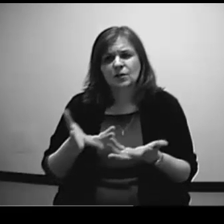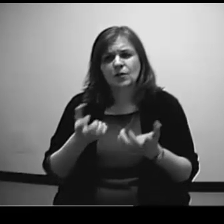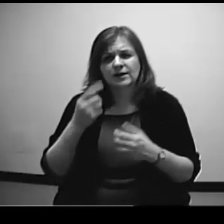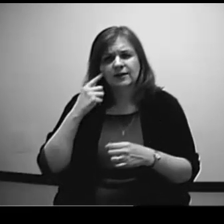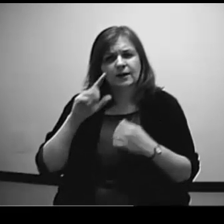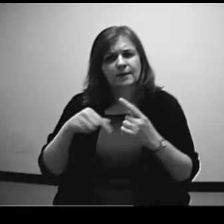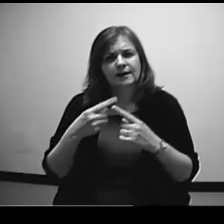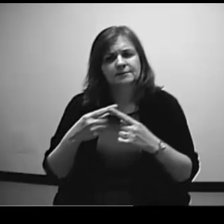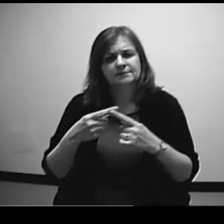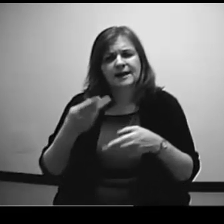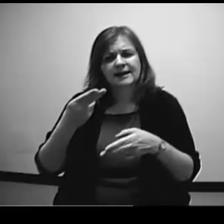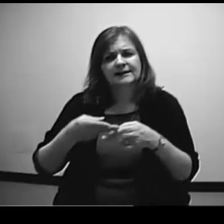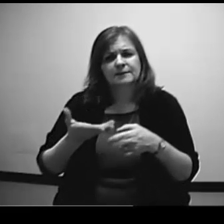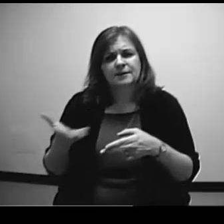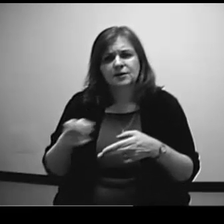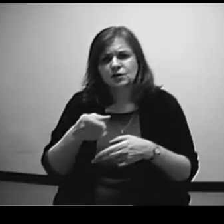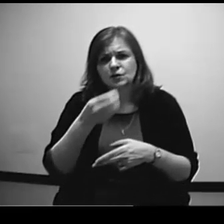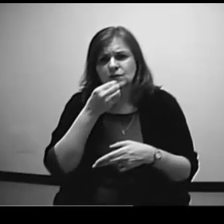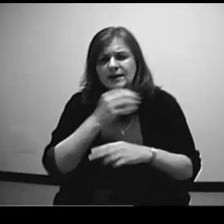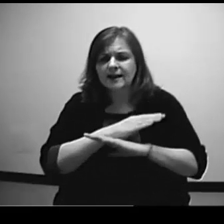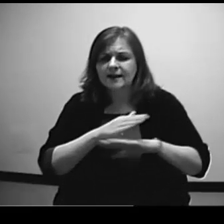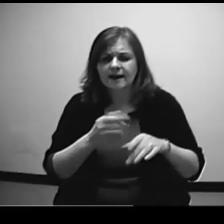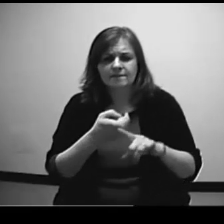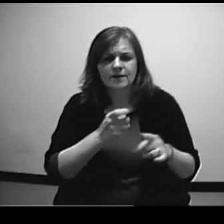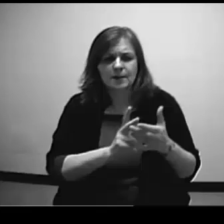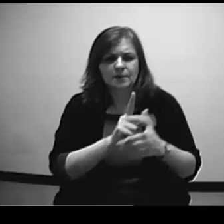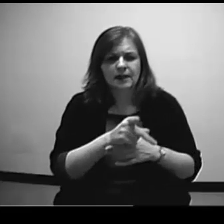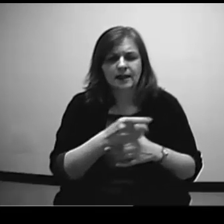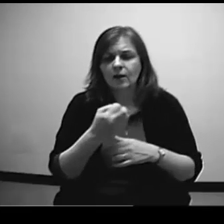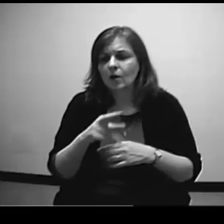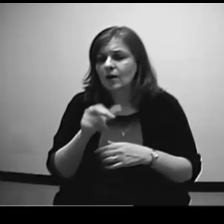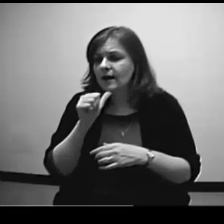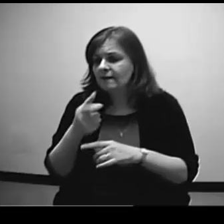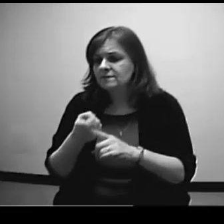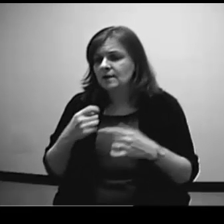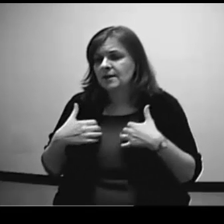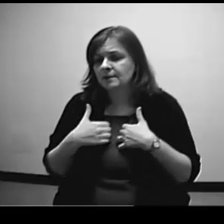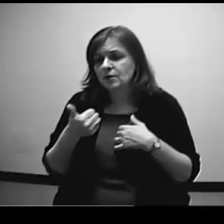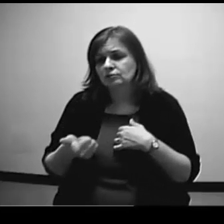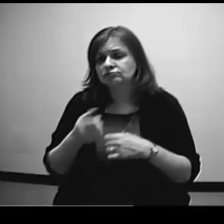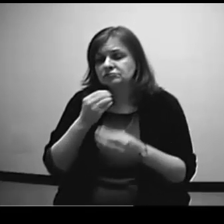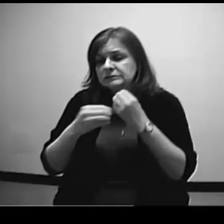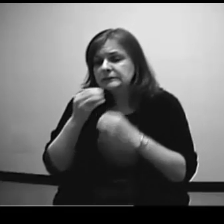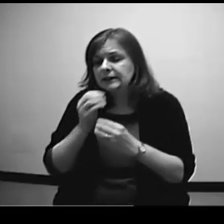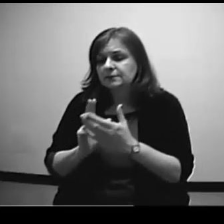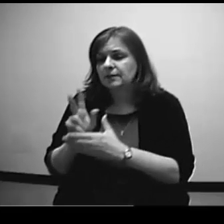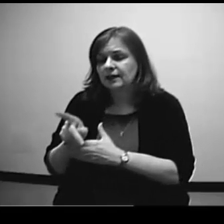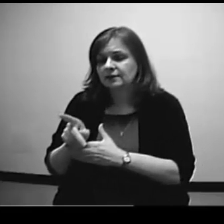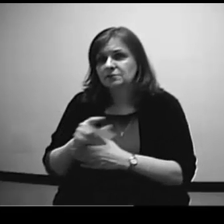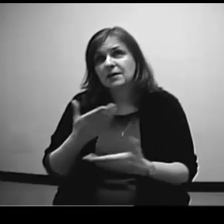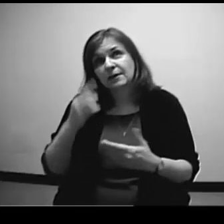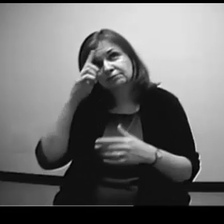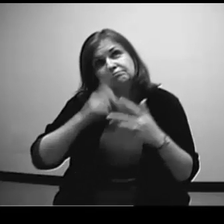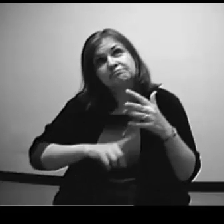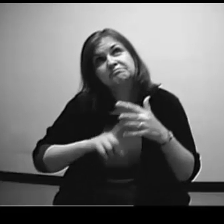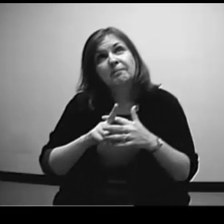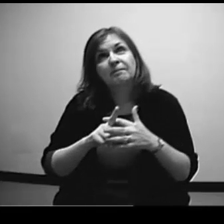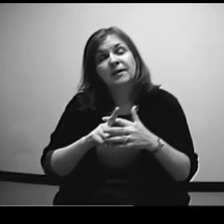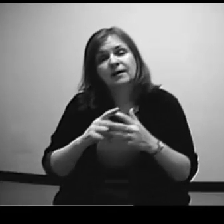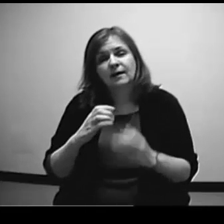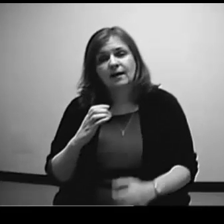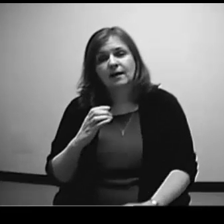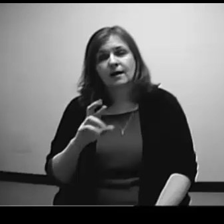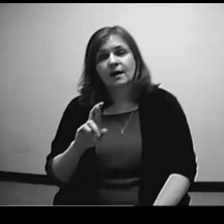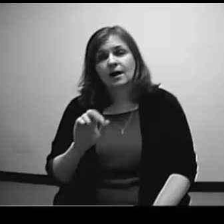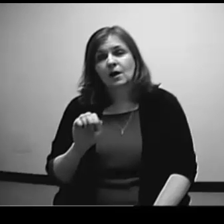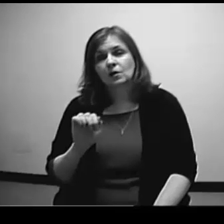So the first thing I want you to think about is name something you eat that isn't from a plant or from an animal that ate a plant. Your